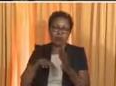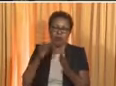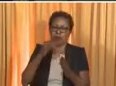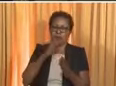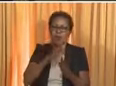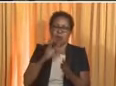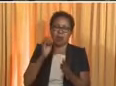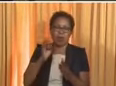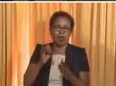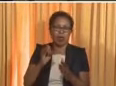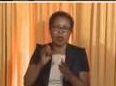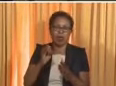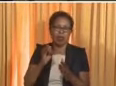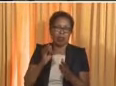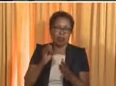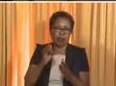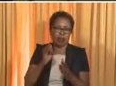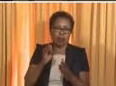to the Constitution